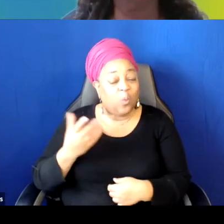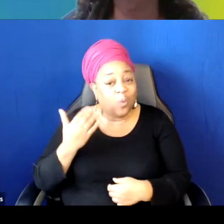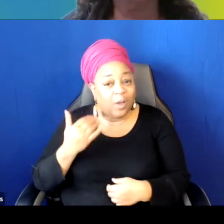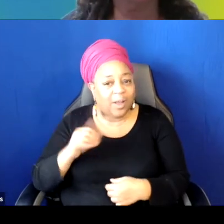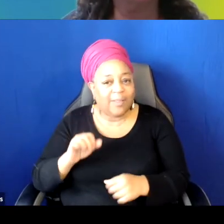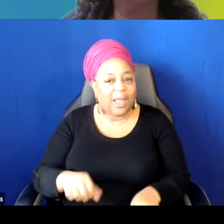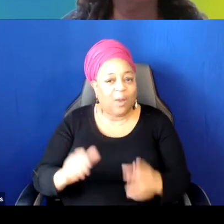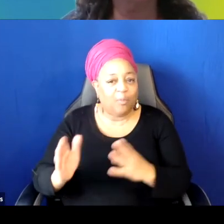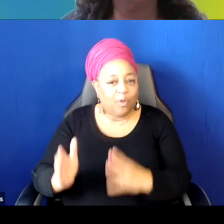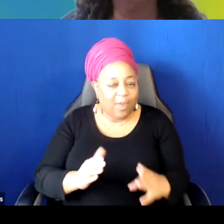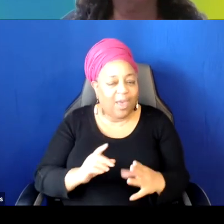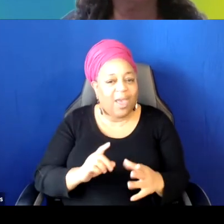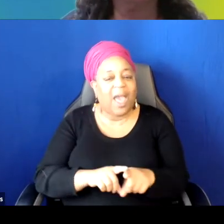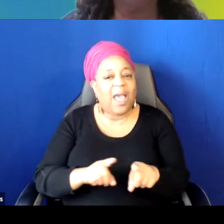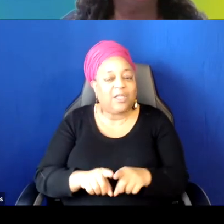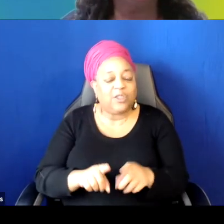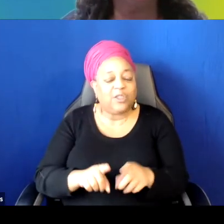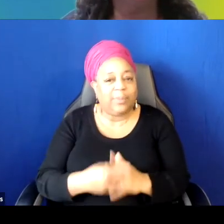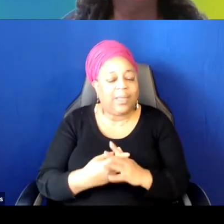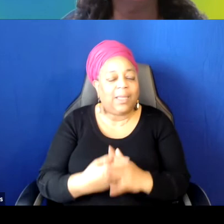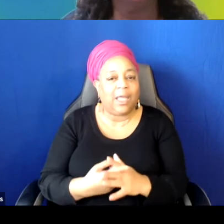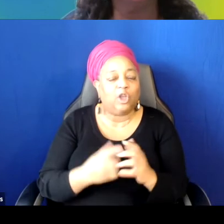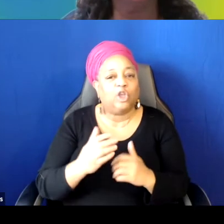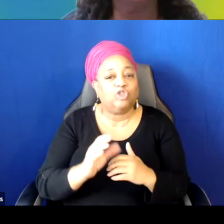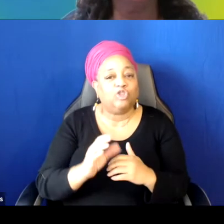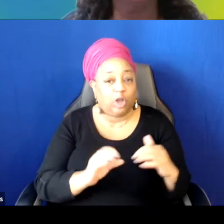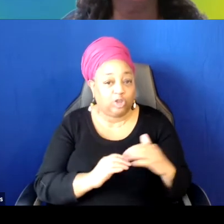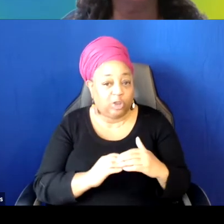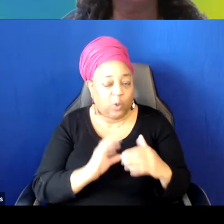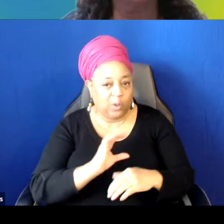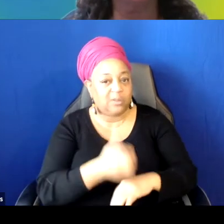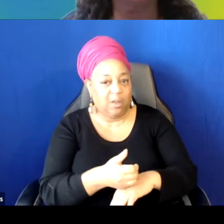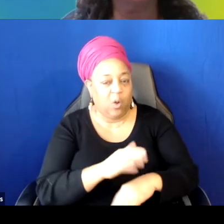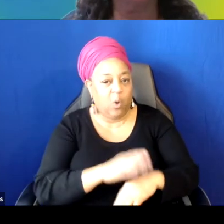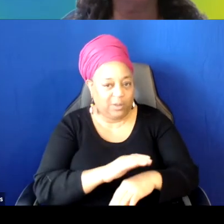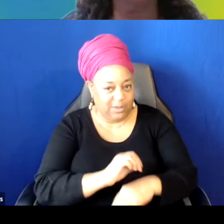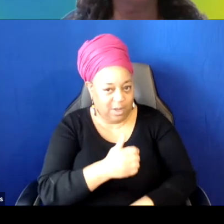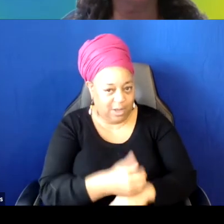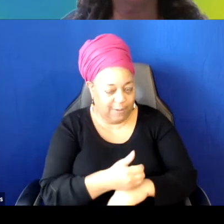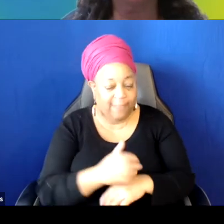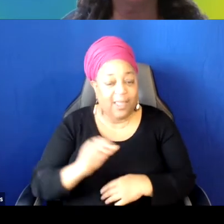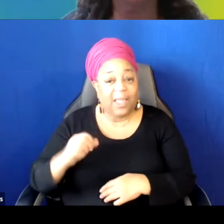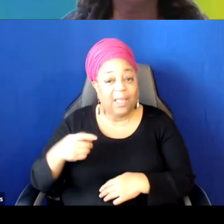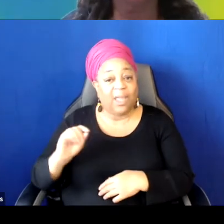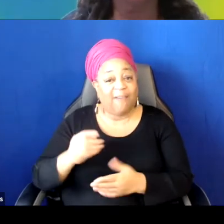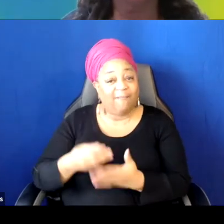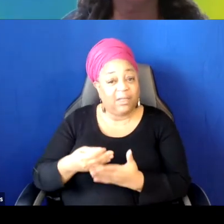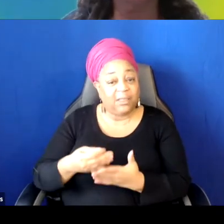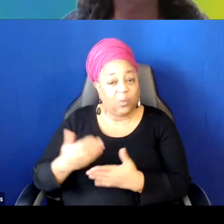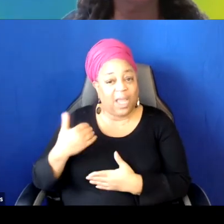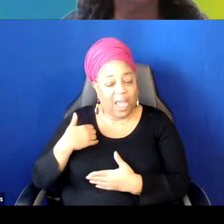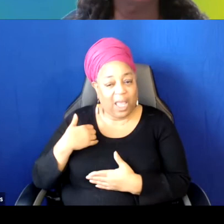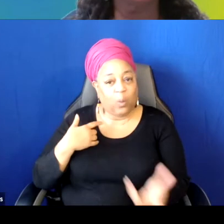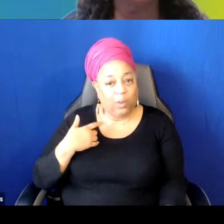we begin construction on site. So the EPA funding that we had, we actually married